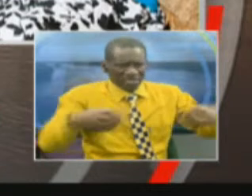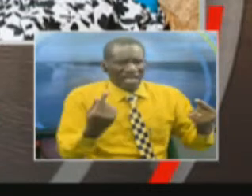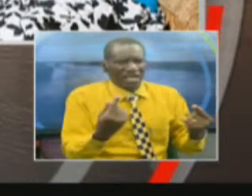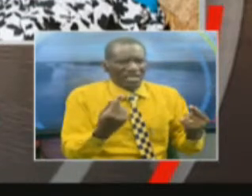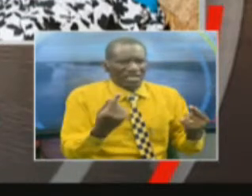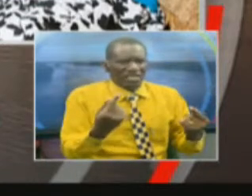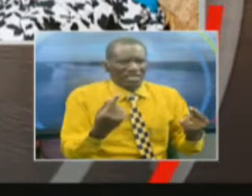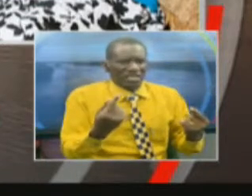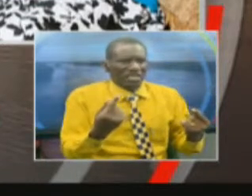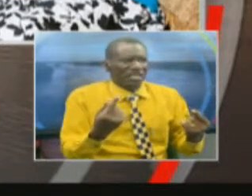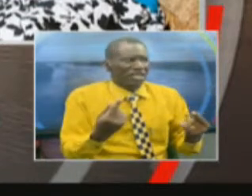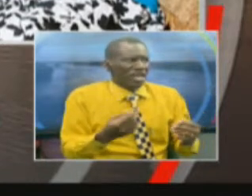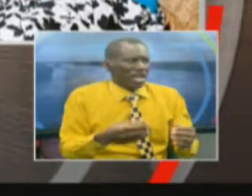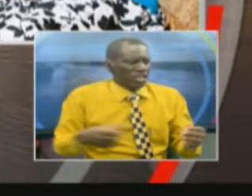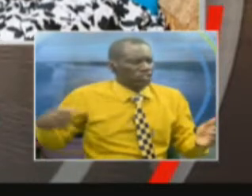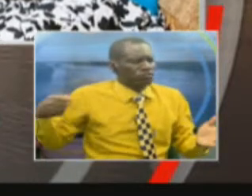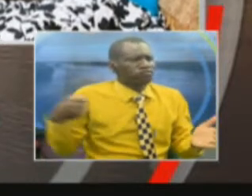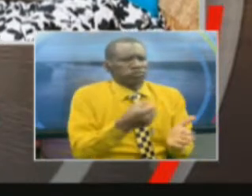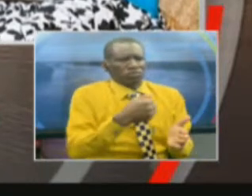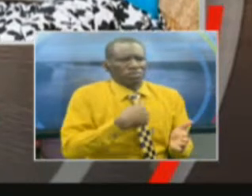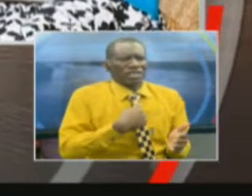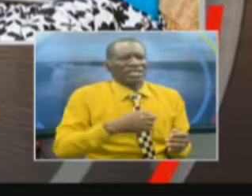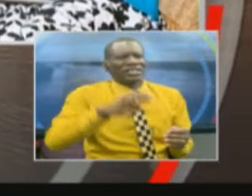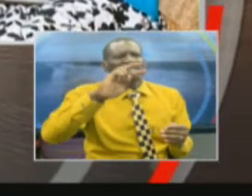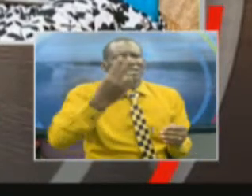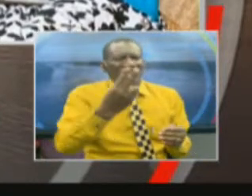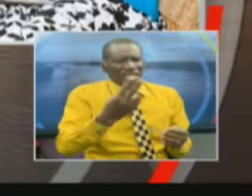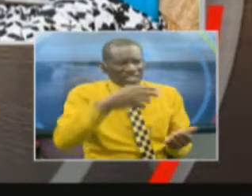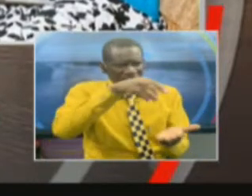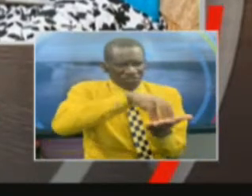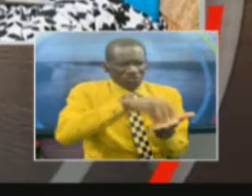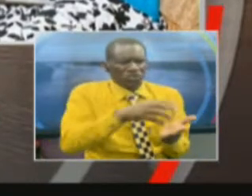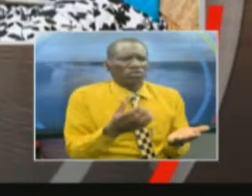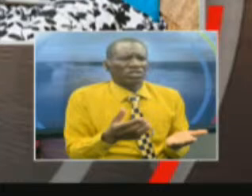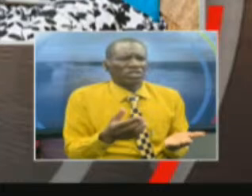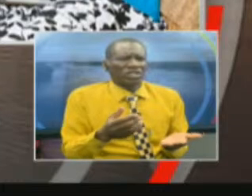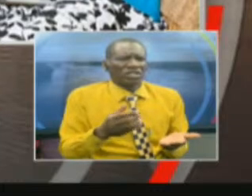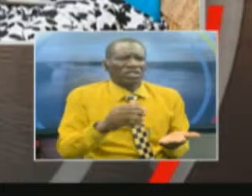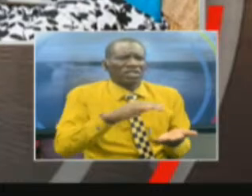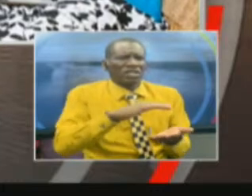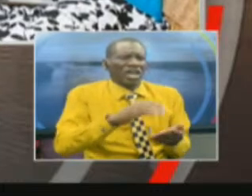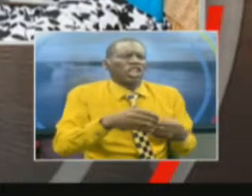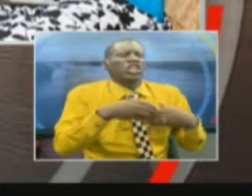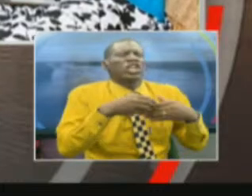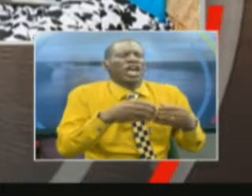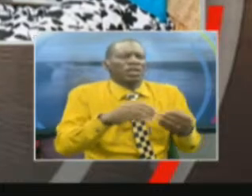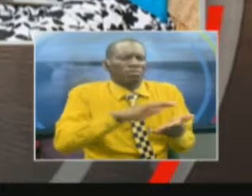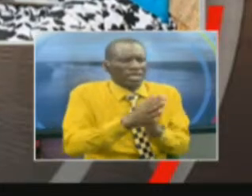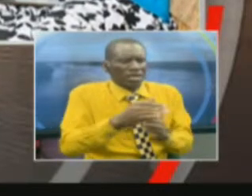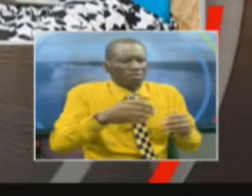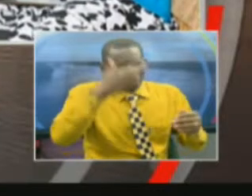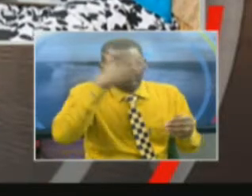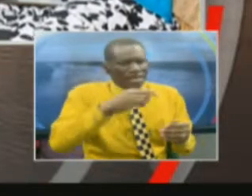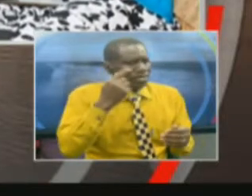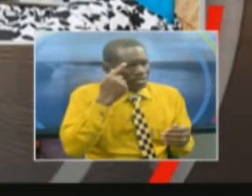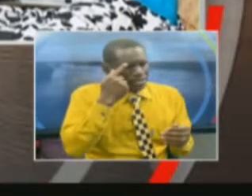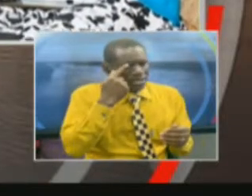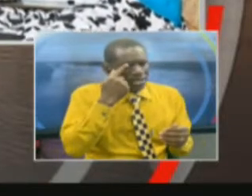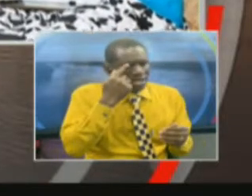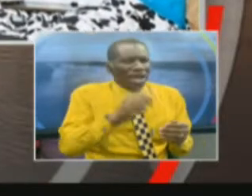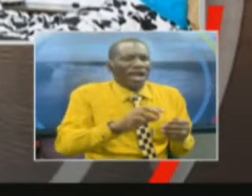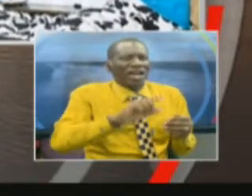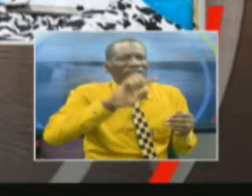my dad. So in the second incident, I lost the right eye, and in the first incident, I lost